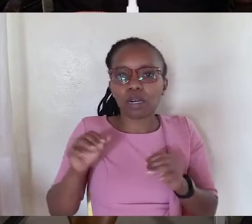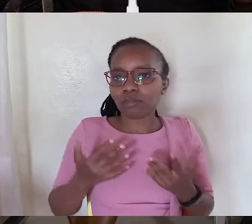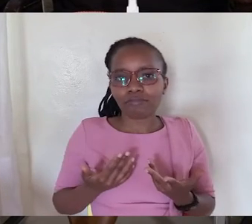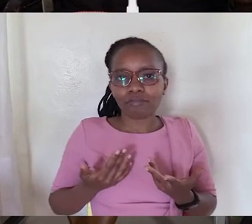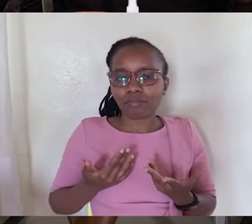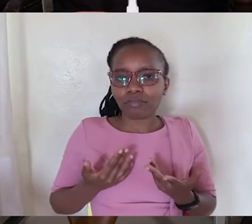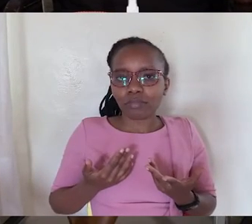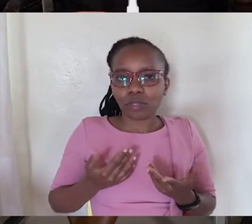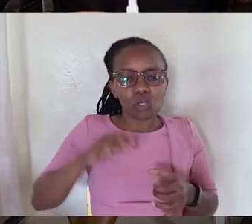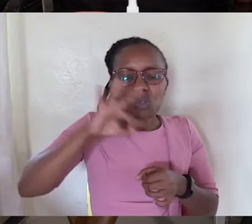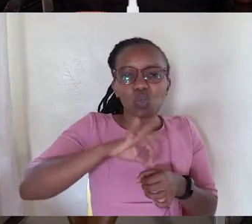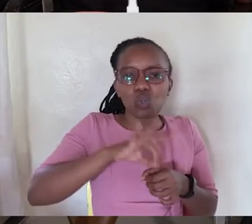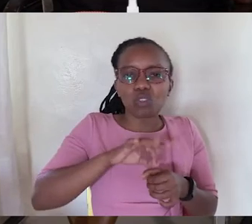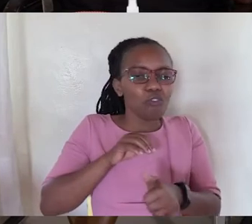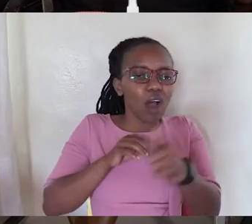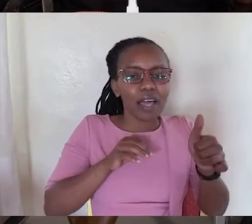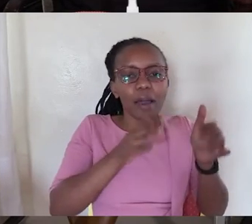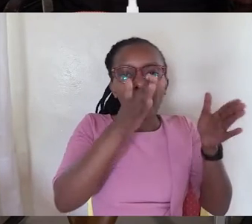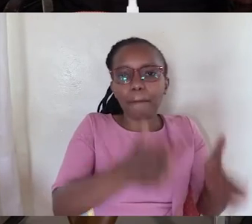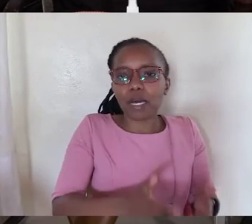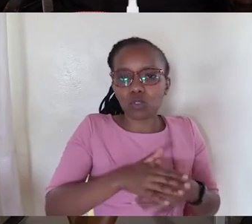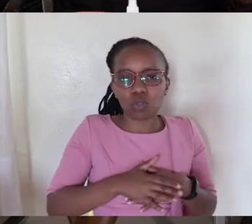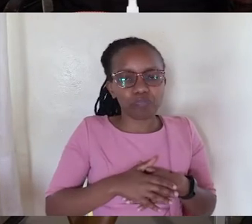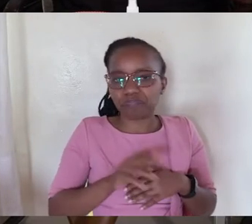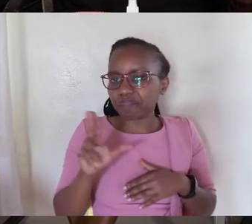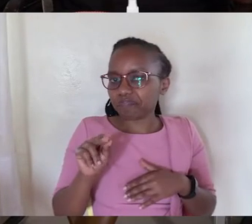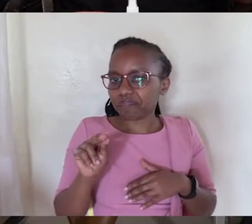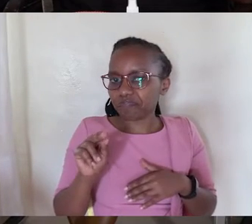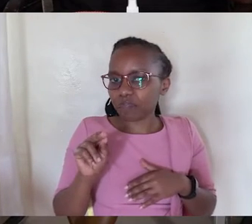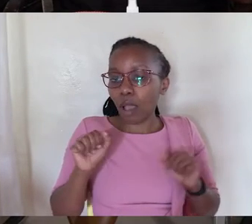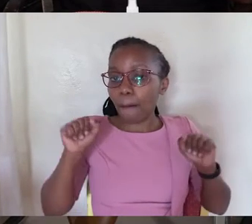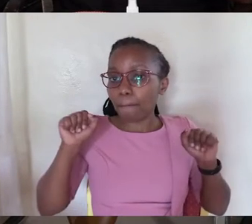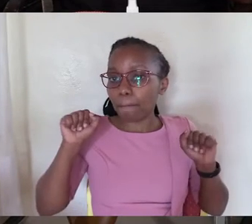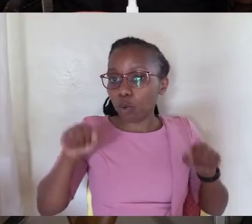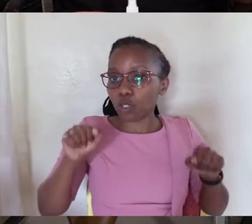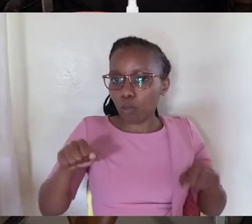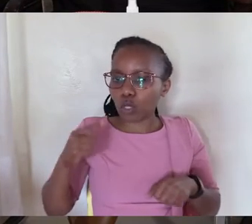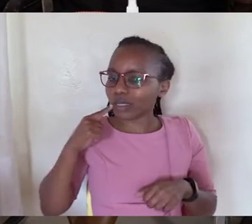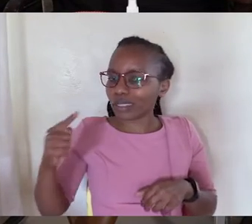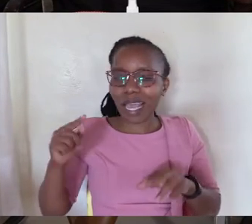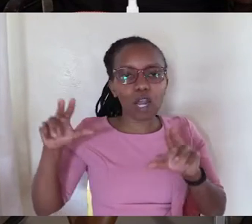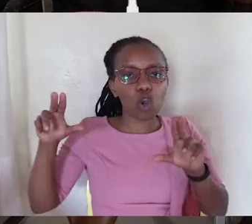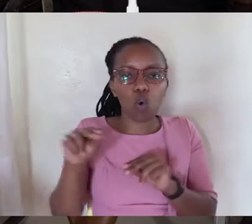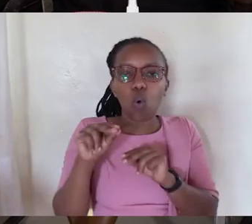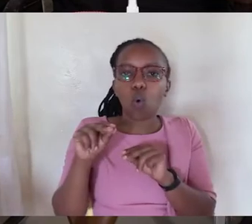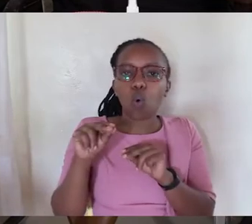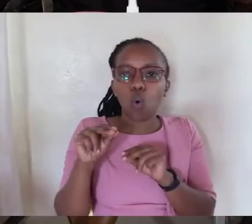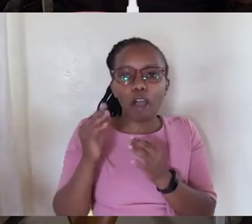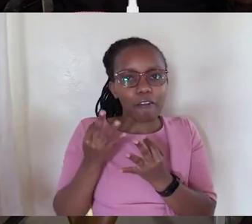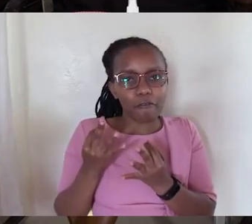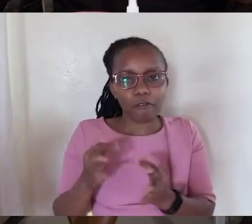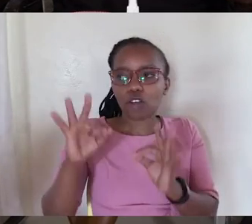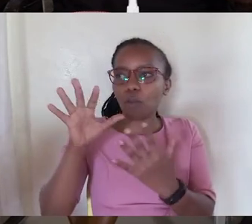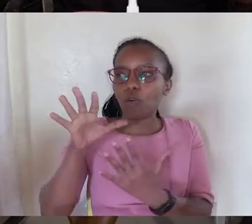whoever they want to choose. And that is what I'm saying. We should be able to rise up and say, no, it is freedom